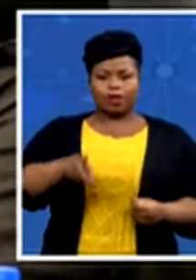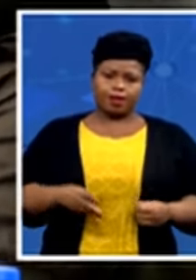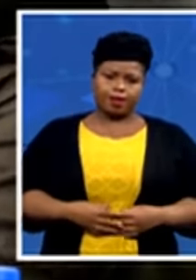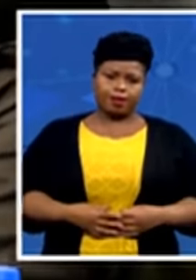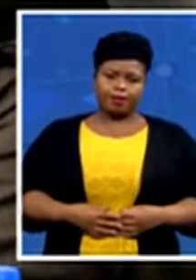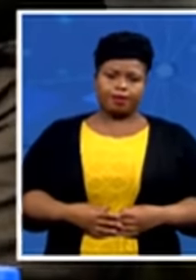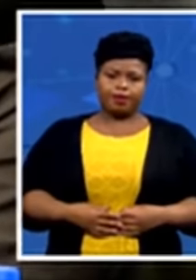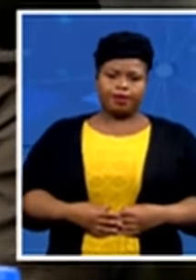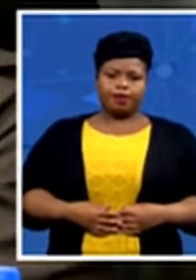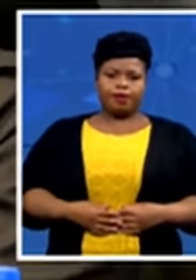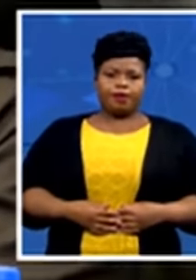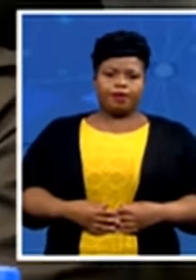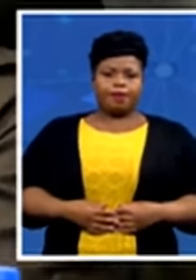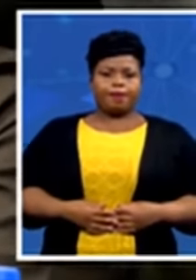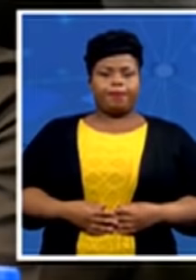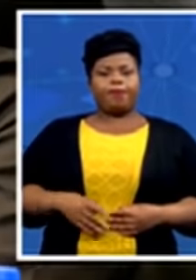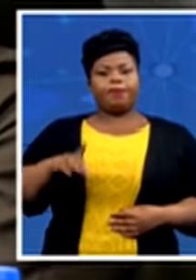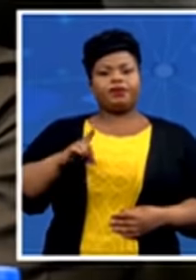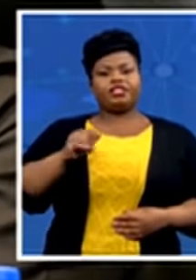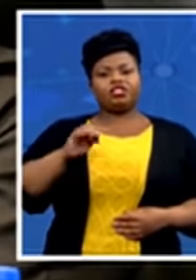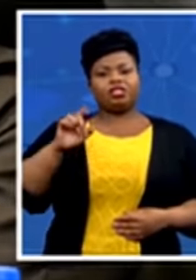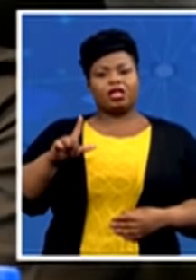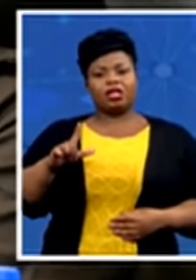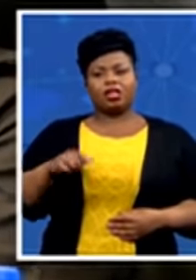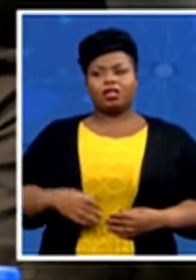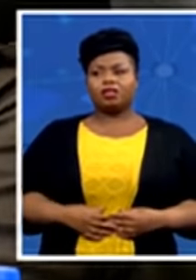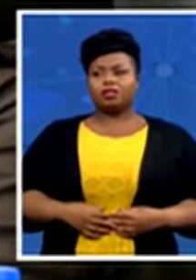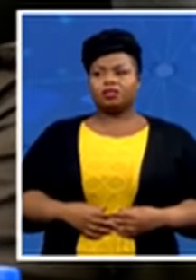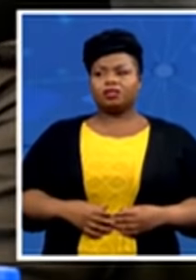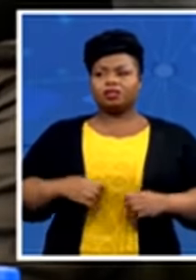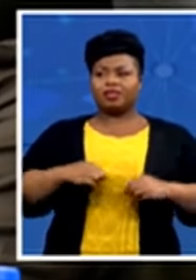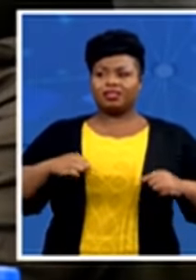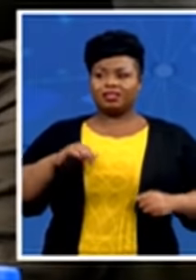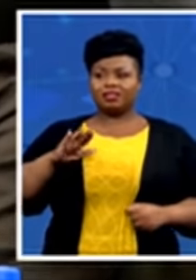digital space that we have opened up in terms of booking of slots,